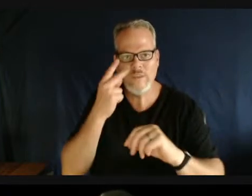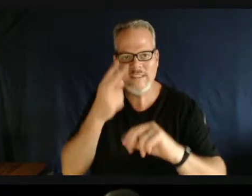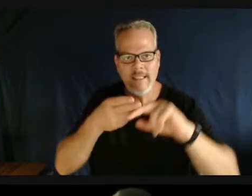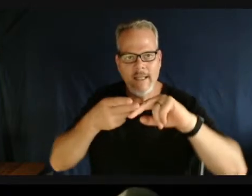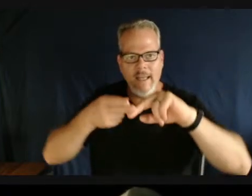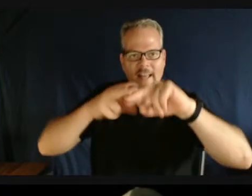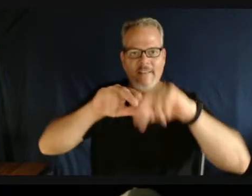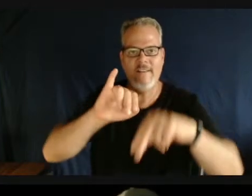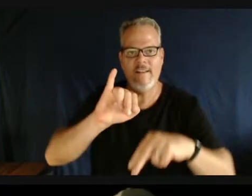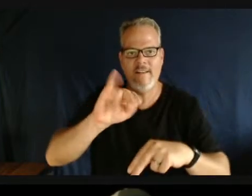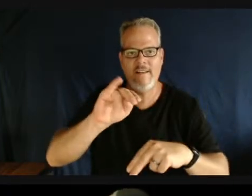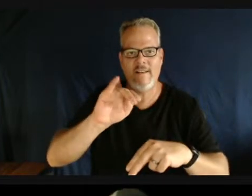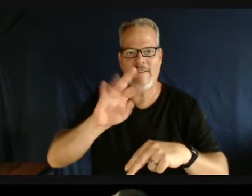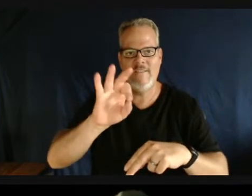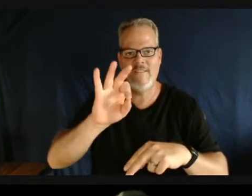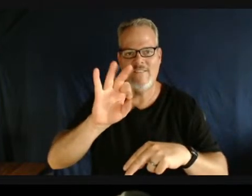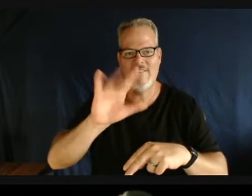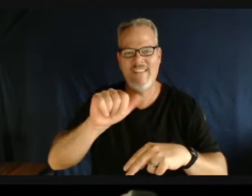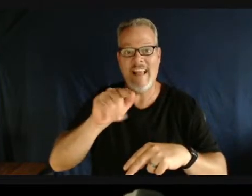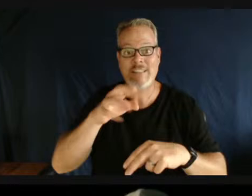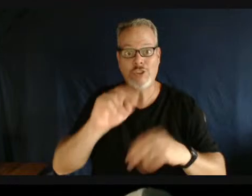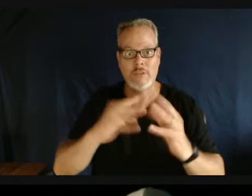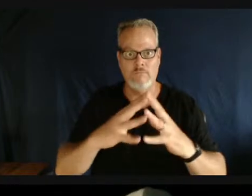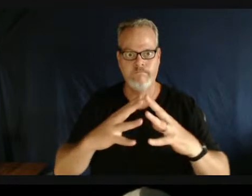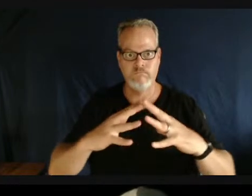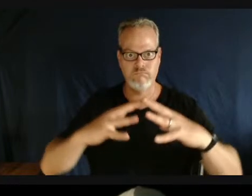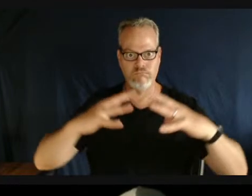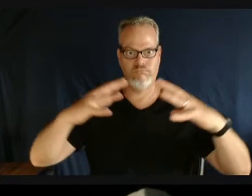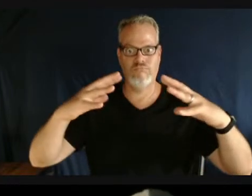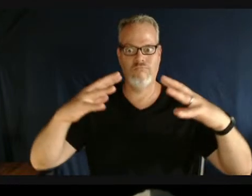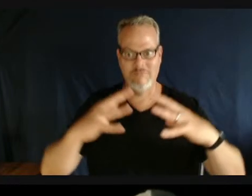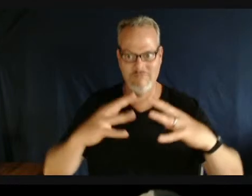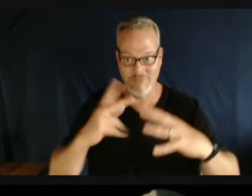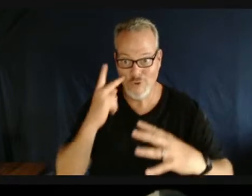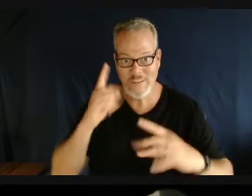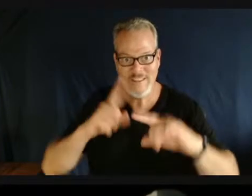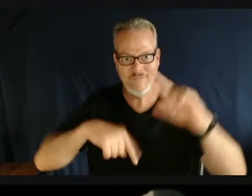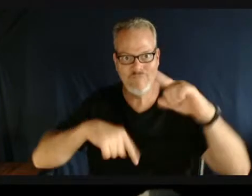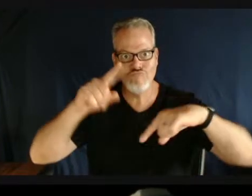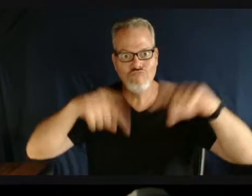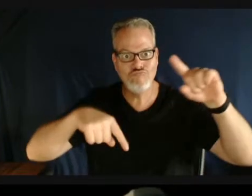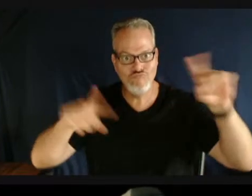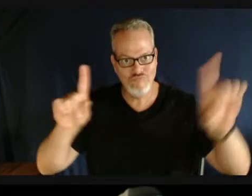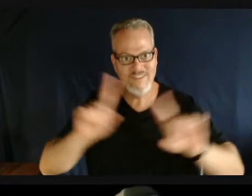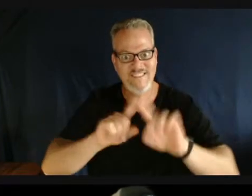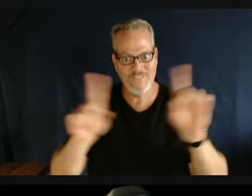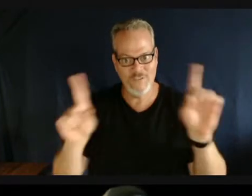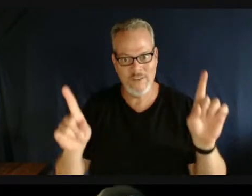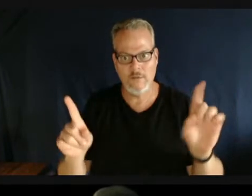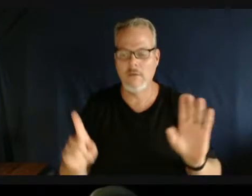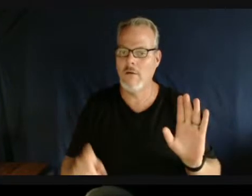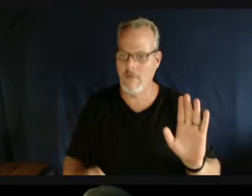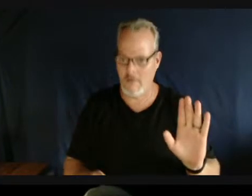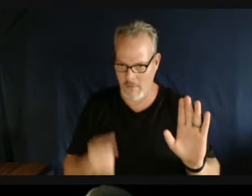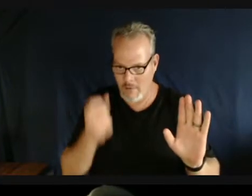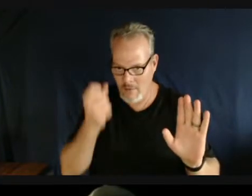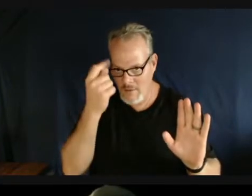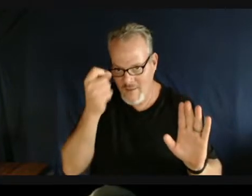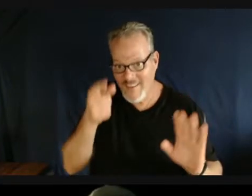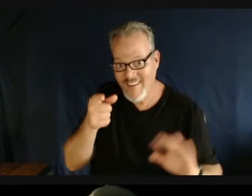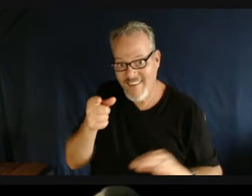one. It's interesting to see how you have these different variations of it there. Right? And not plotted here is a Kīlauea